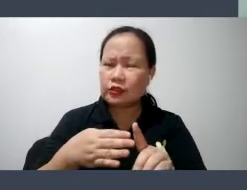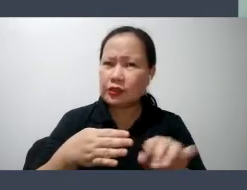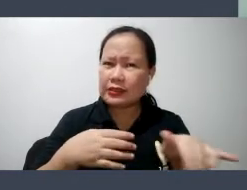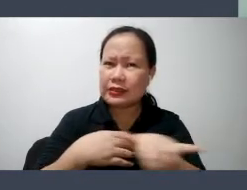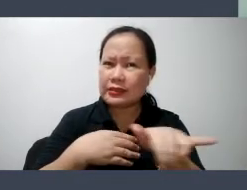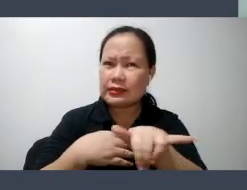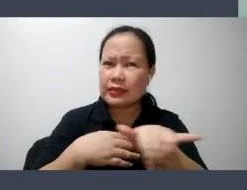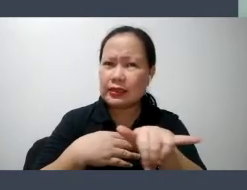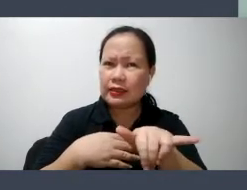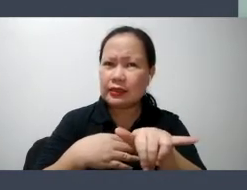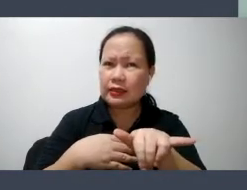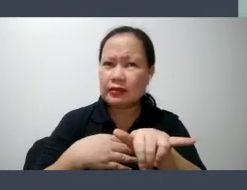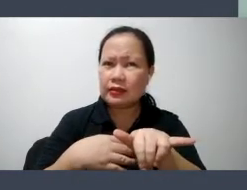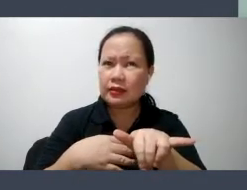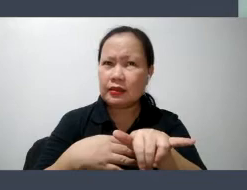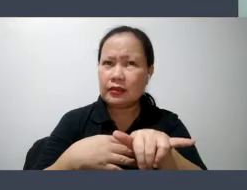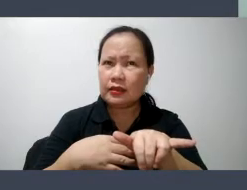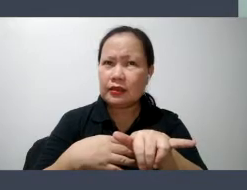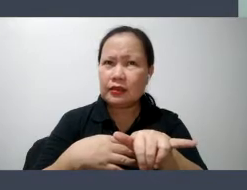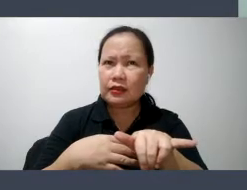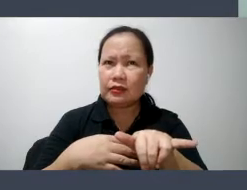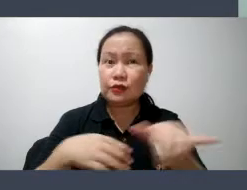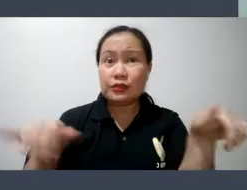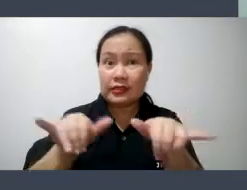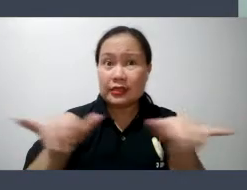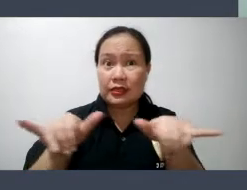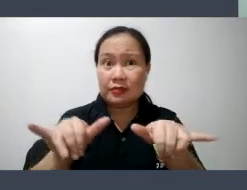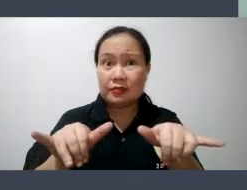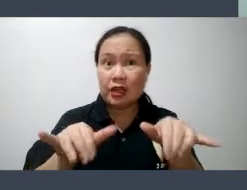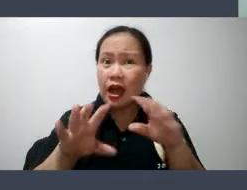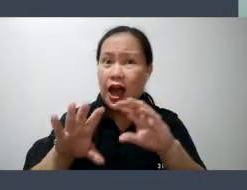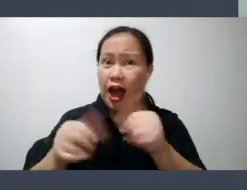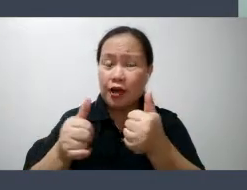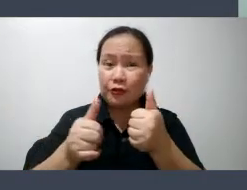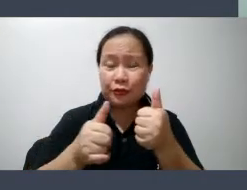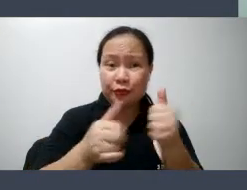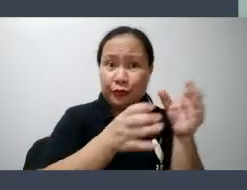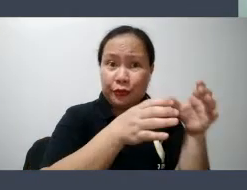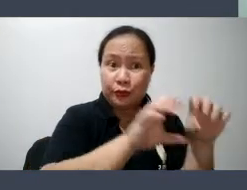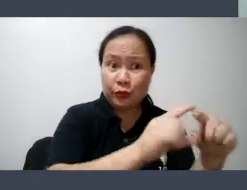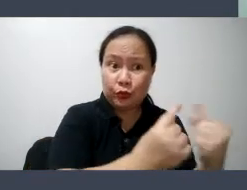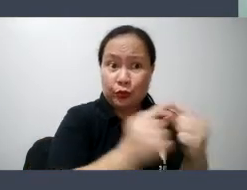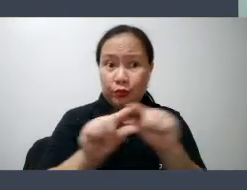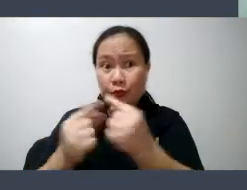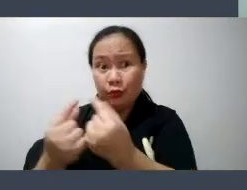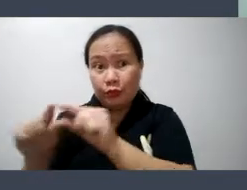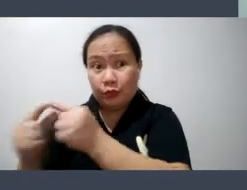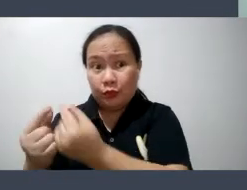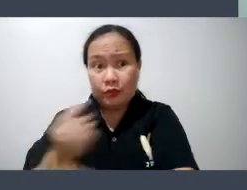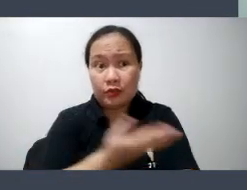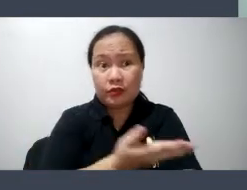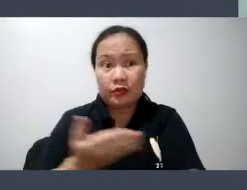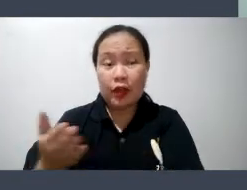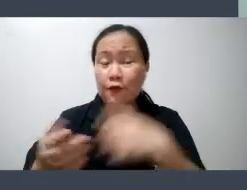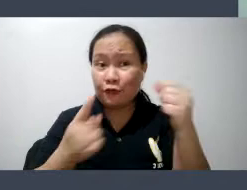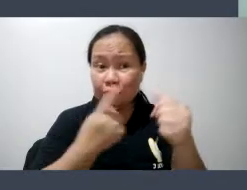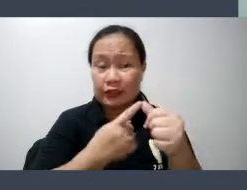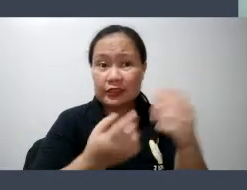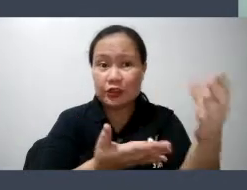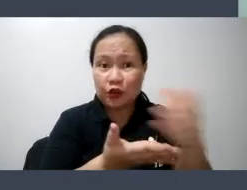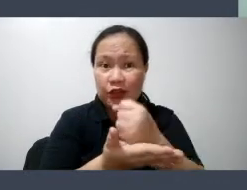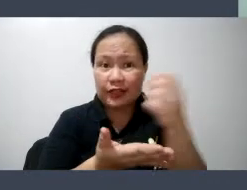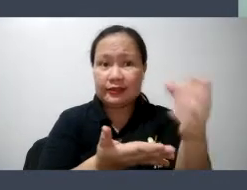what? How did you group these three? First is you